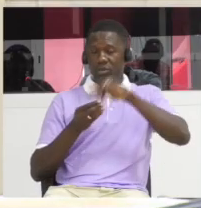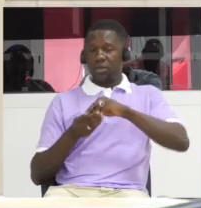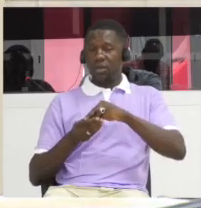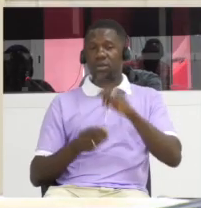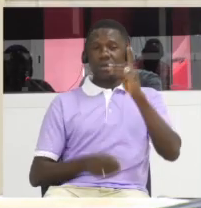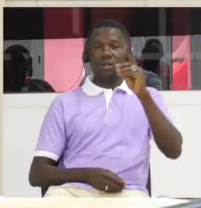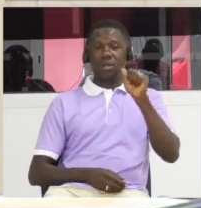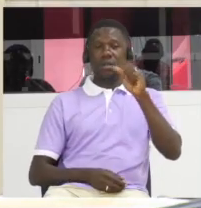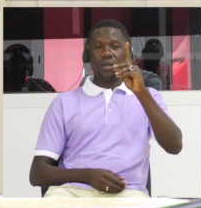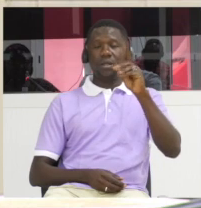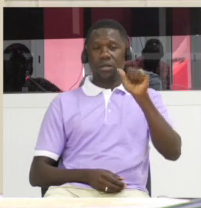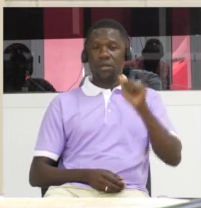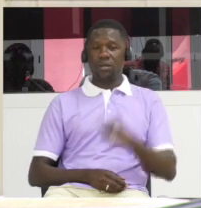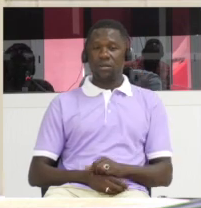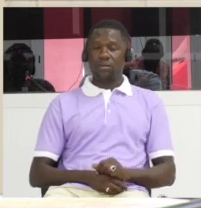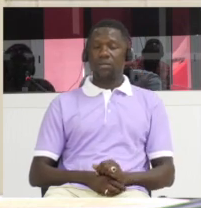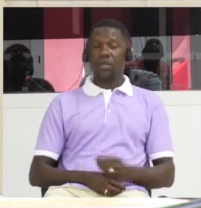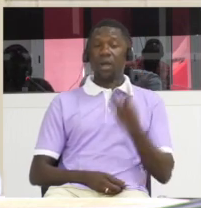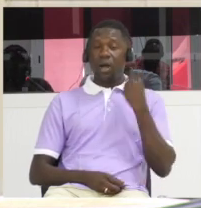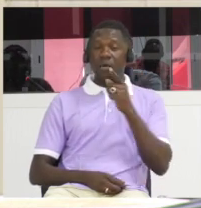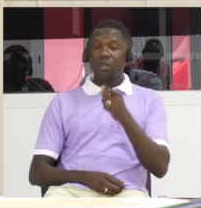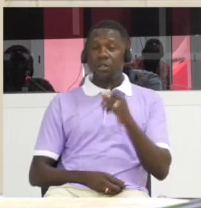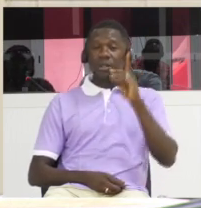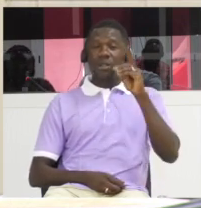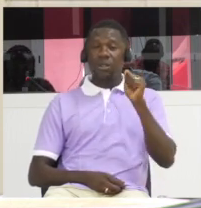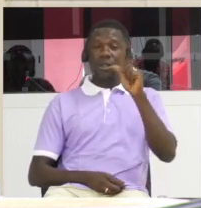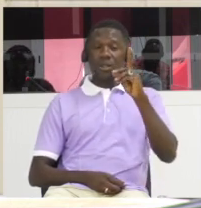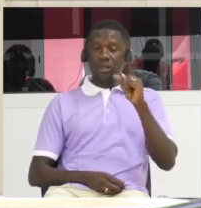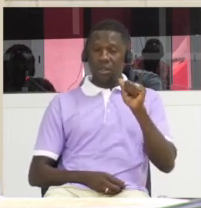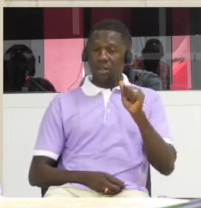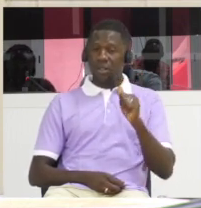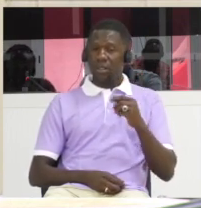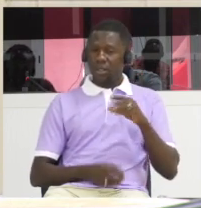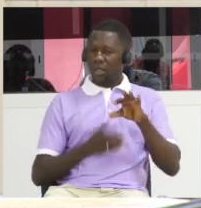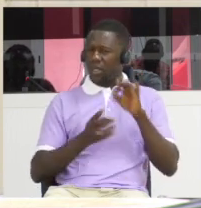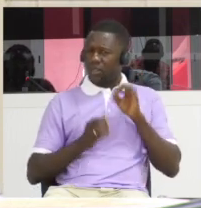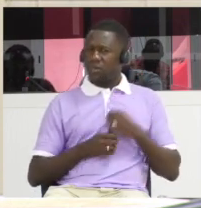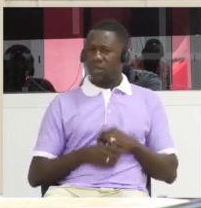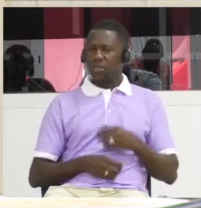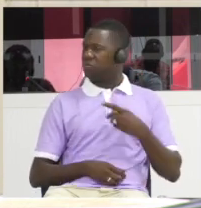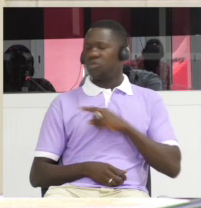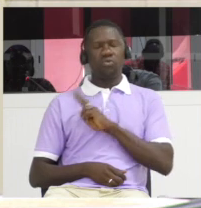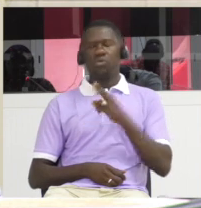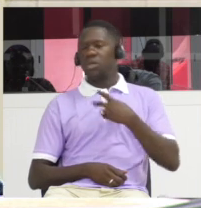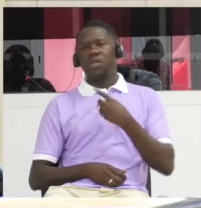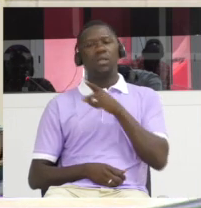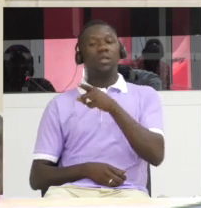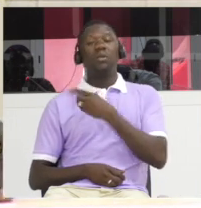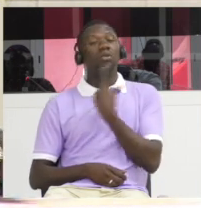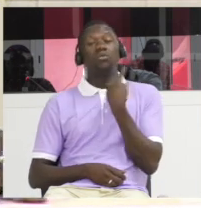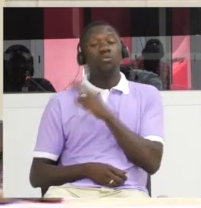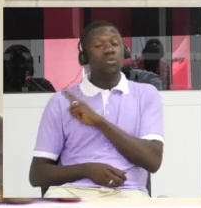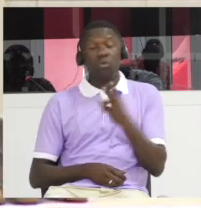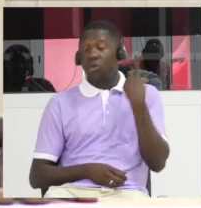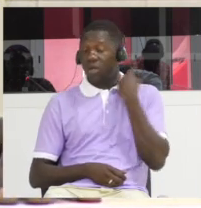Dada take that replacement? He did not like it at all. I mean, he appealed to the government, to the former